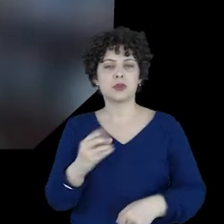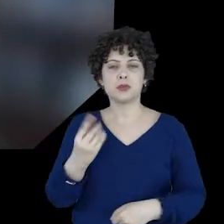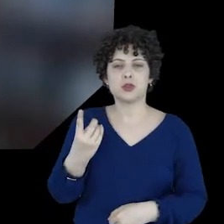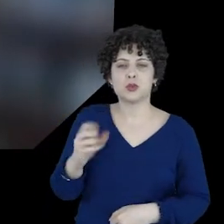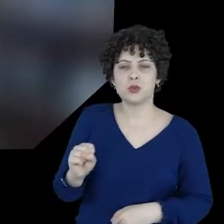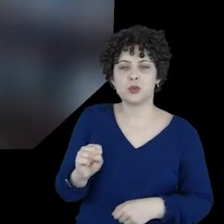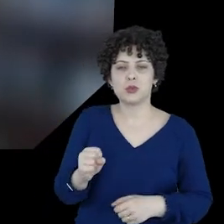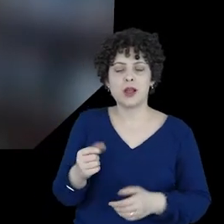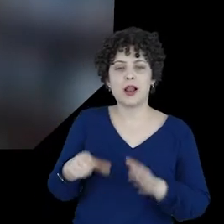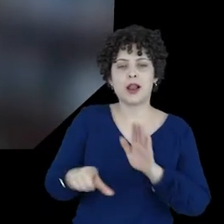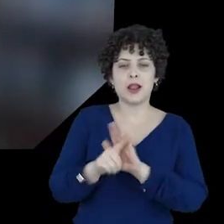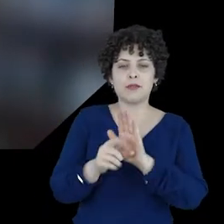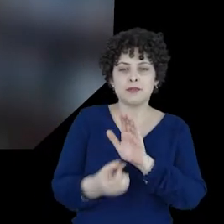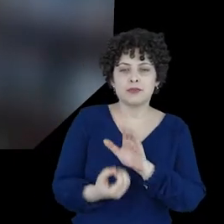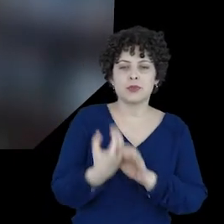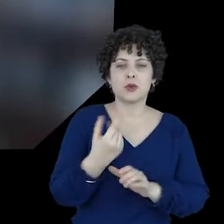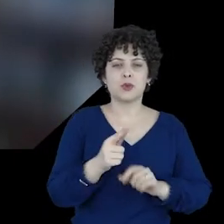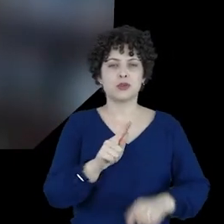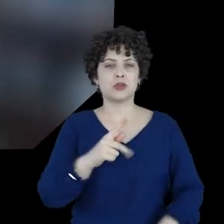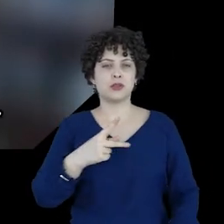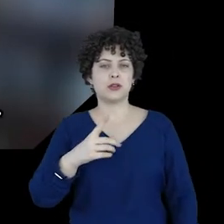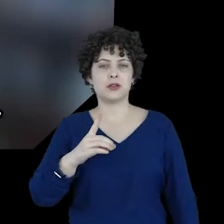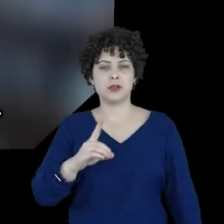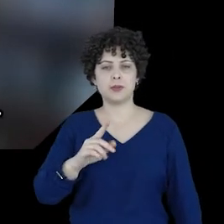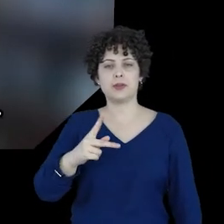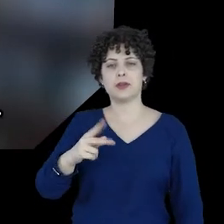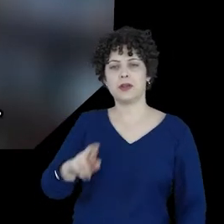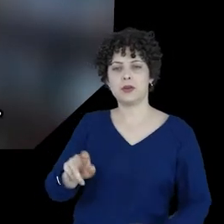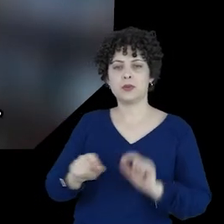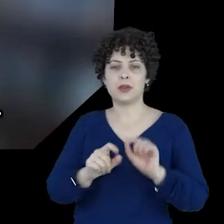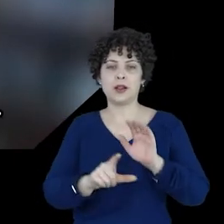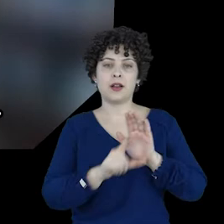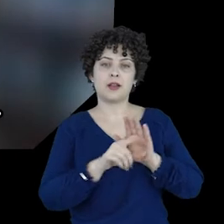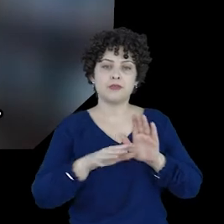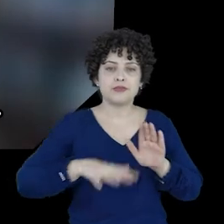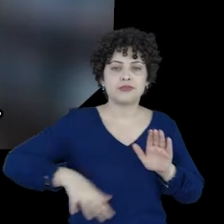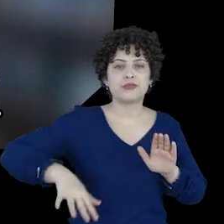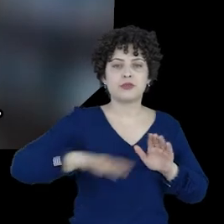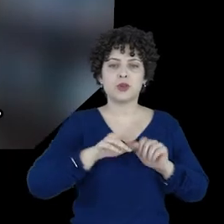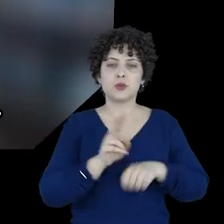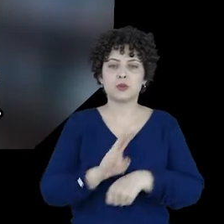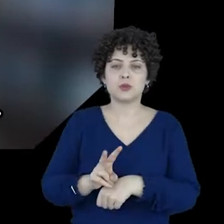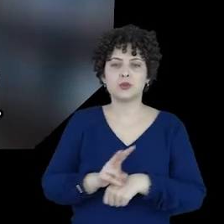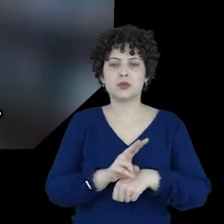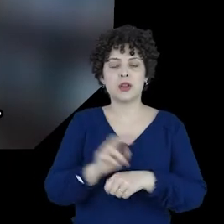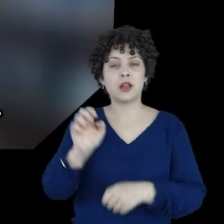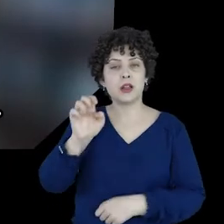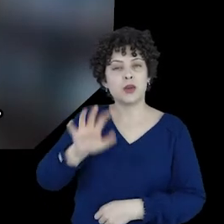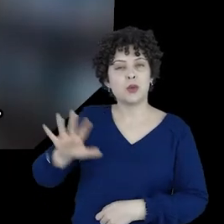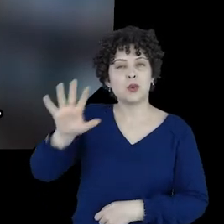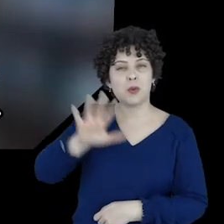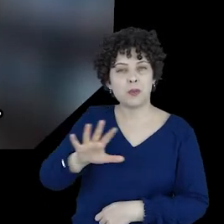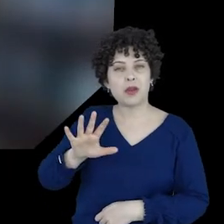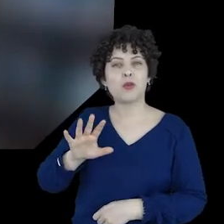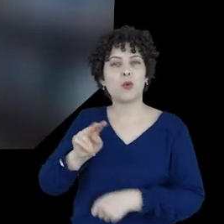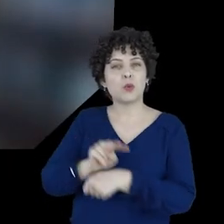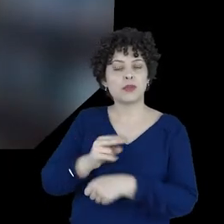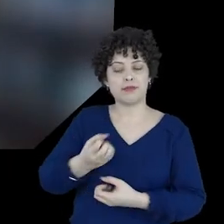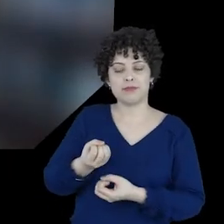that was legislation introduced to implement the General Data Protection Regulation of Europe international